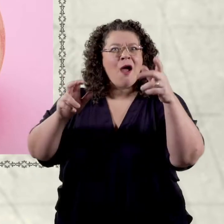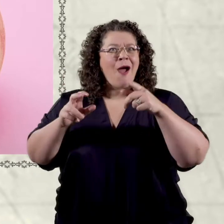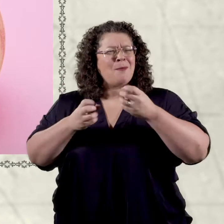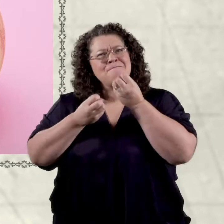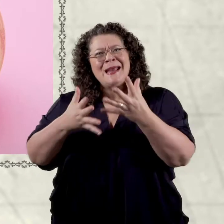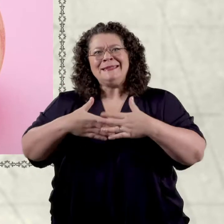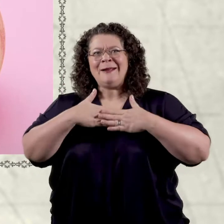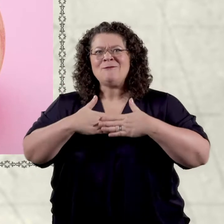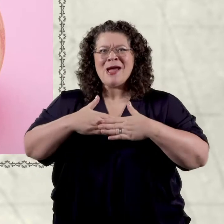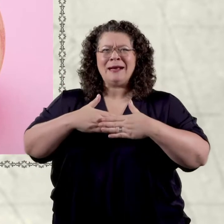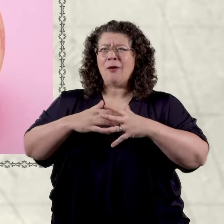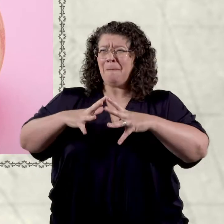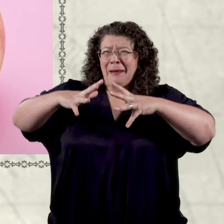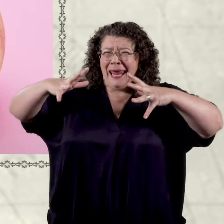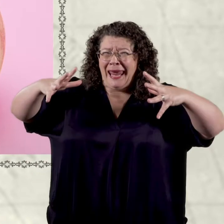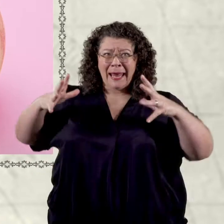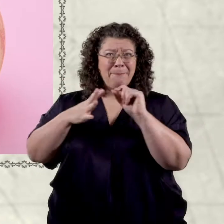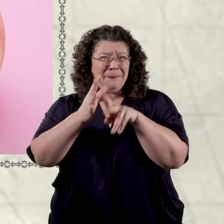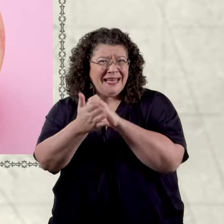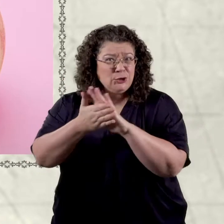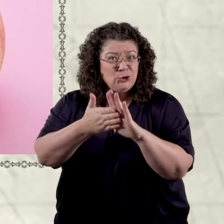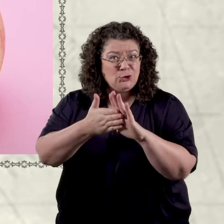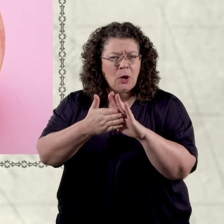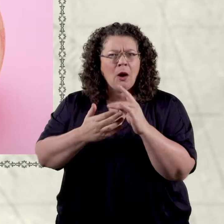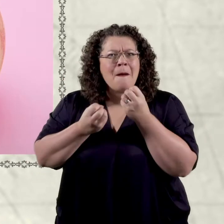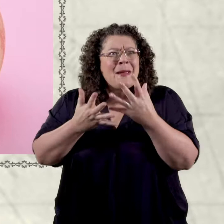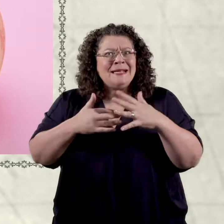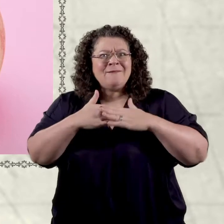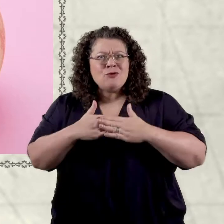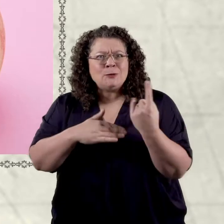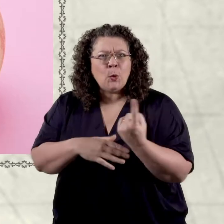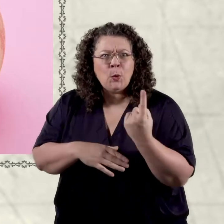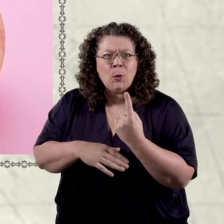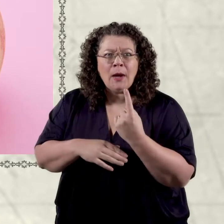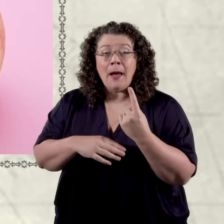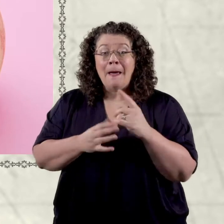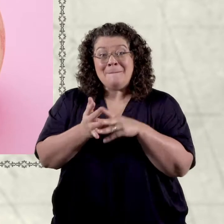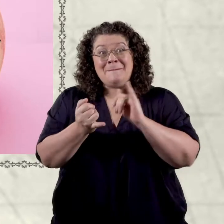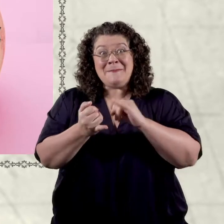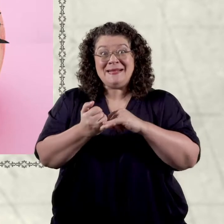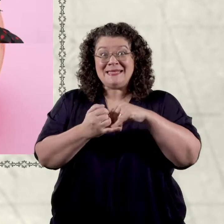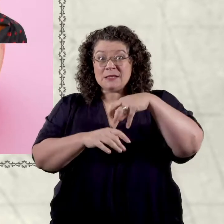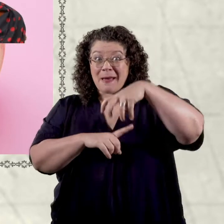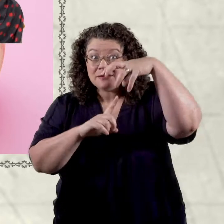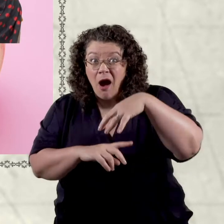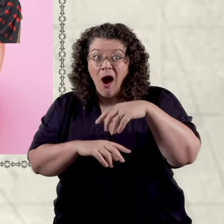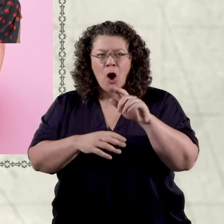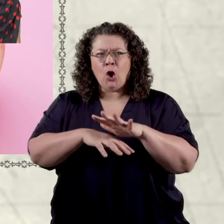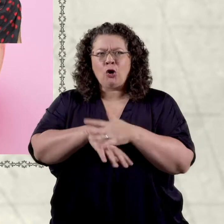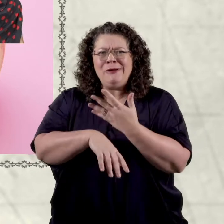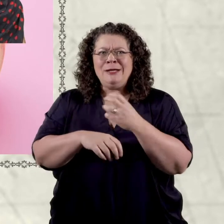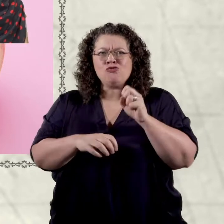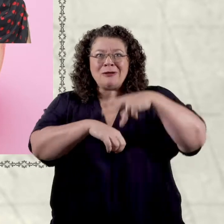a giant peach. But who are the amazing friends? Miss Spider, a green